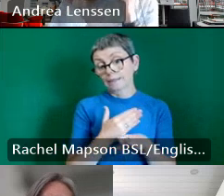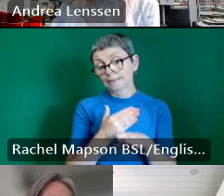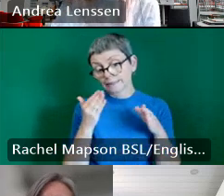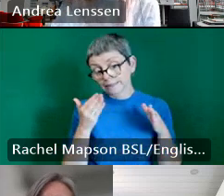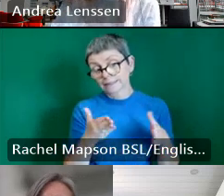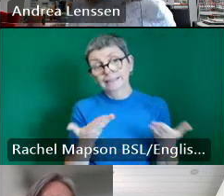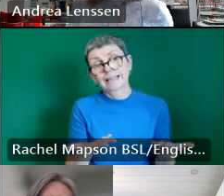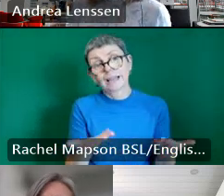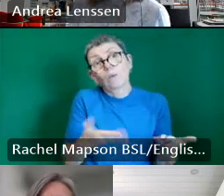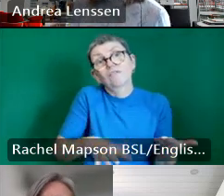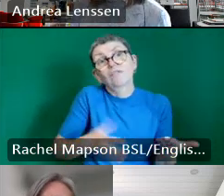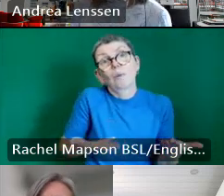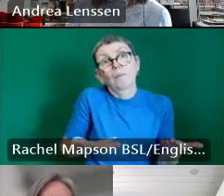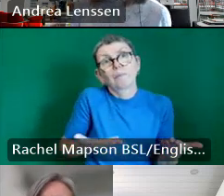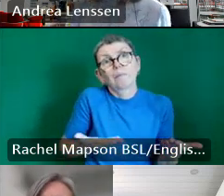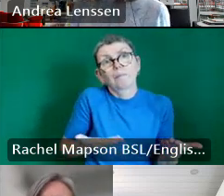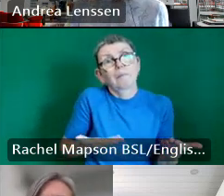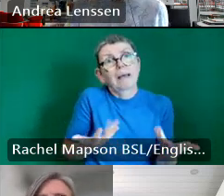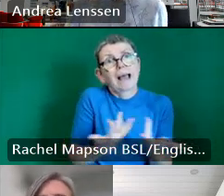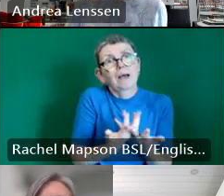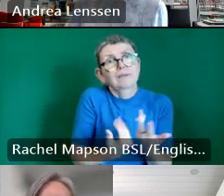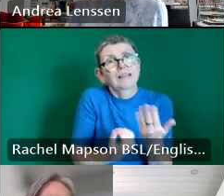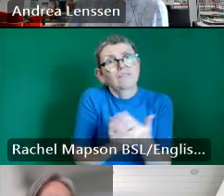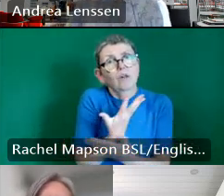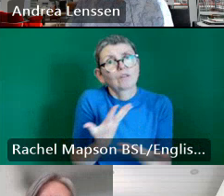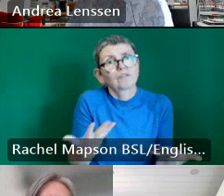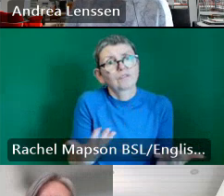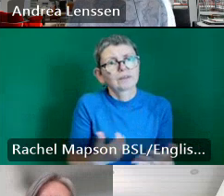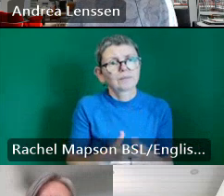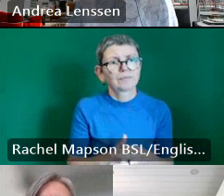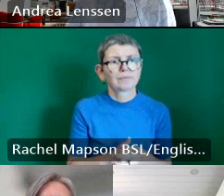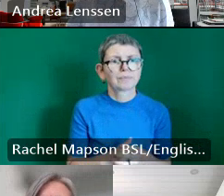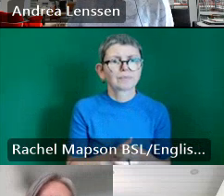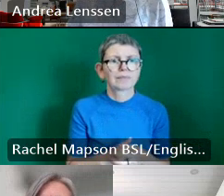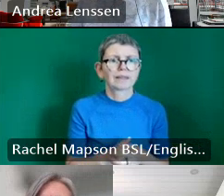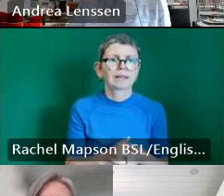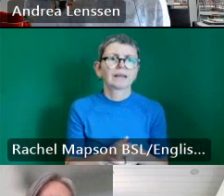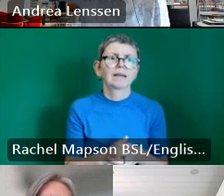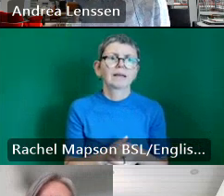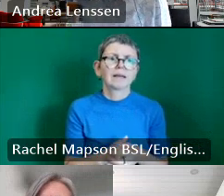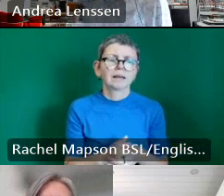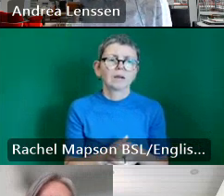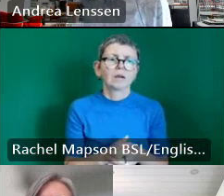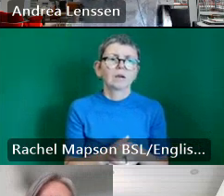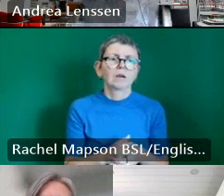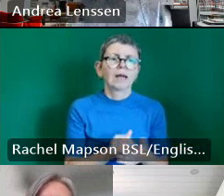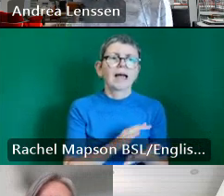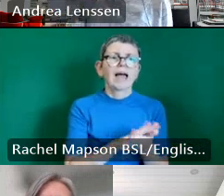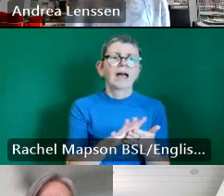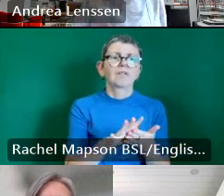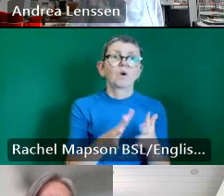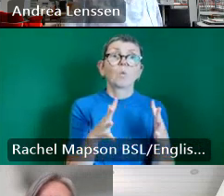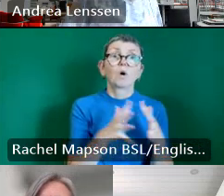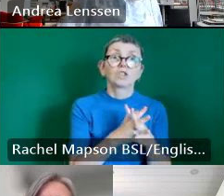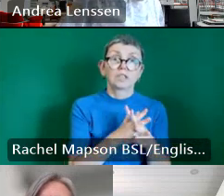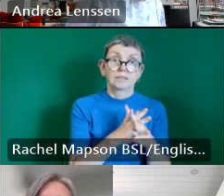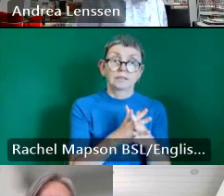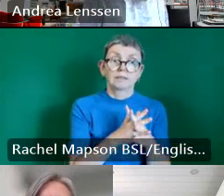And as well as Harriet A. Washington's Medical Apartheid. She goes through the history of